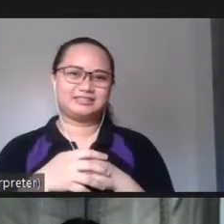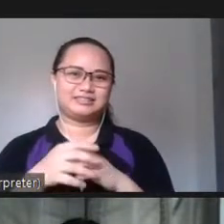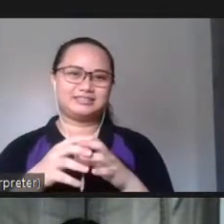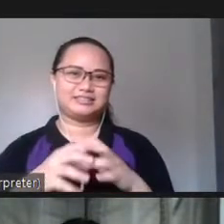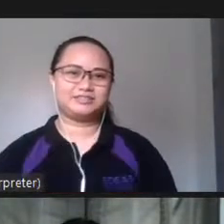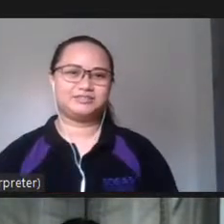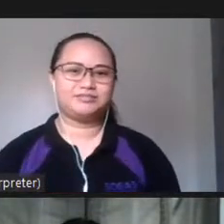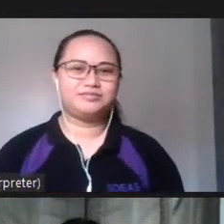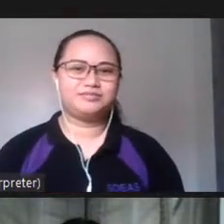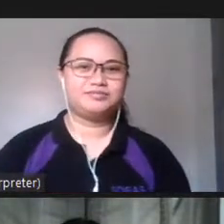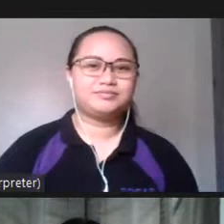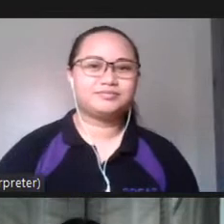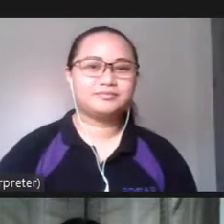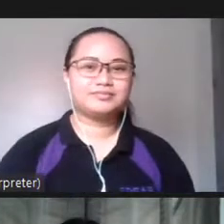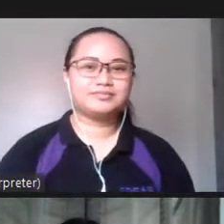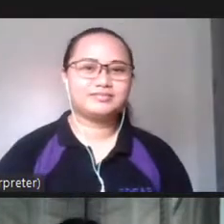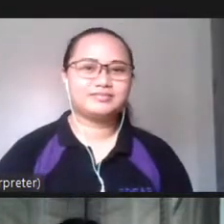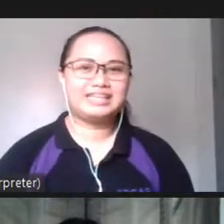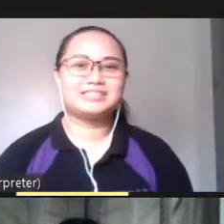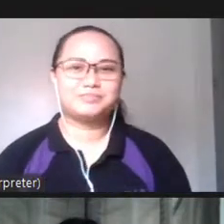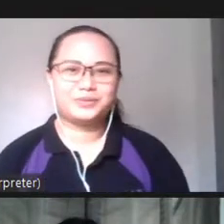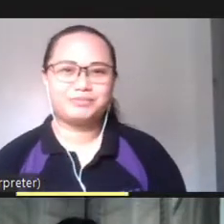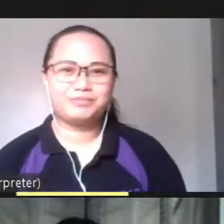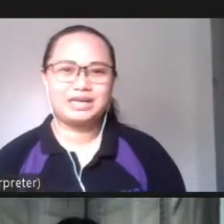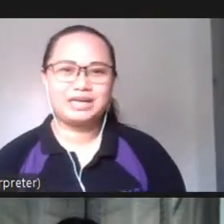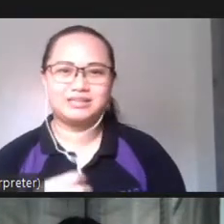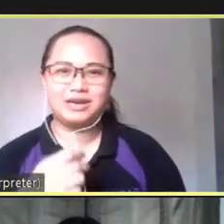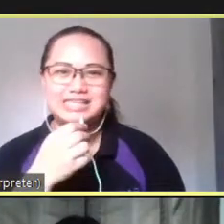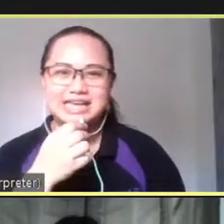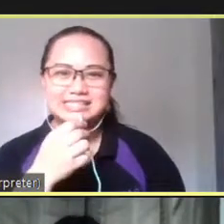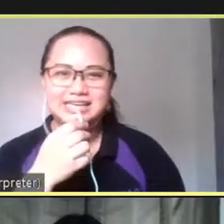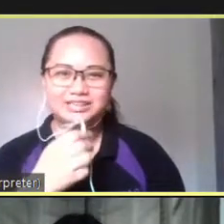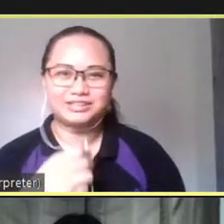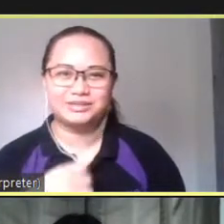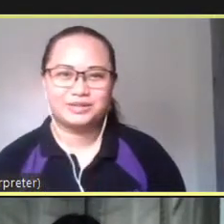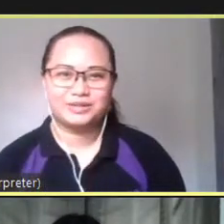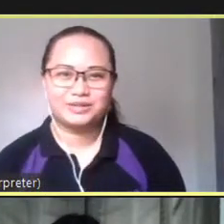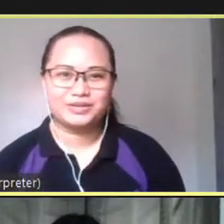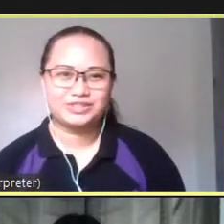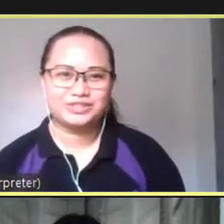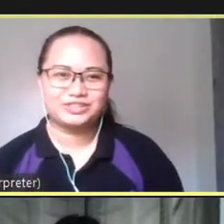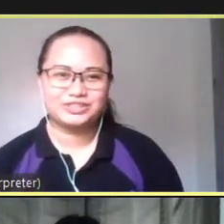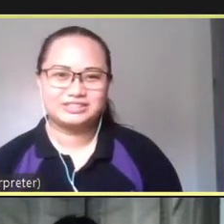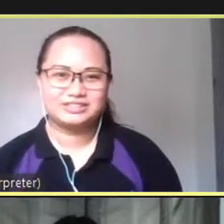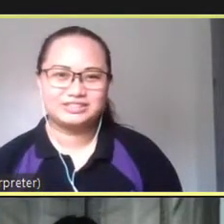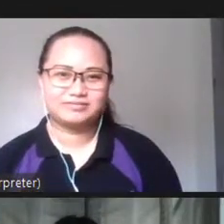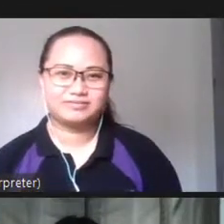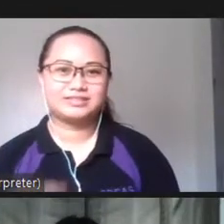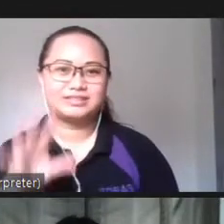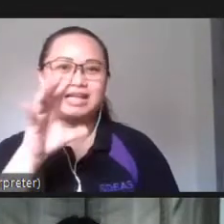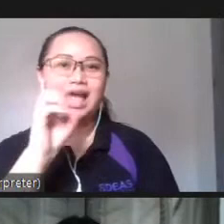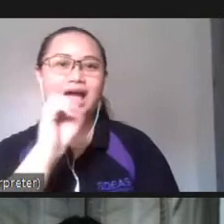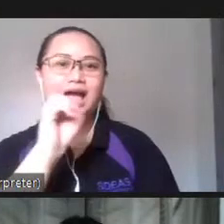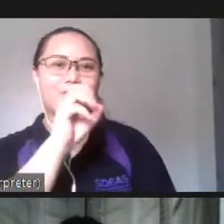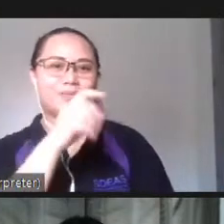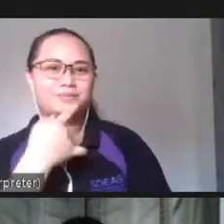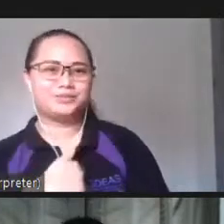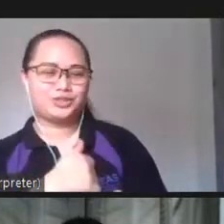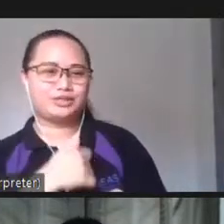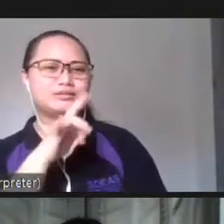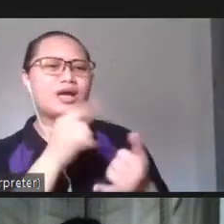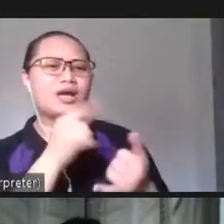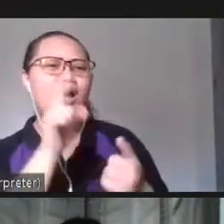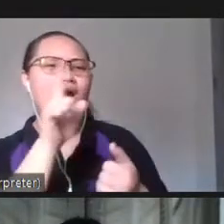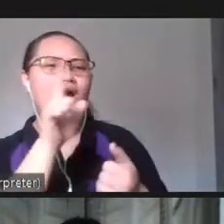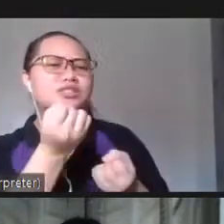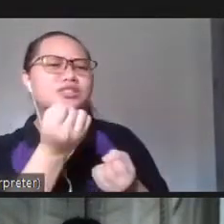Ako po. Ako po ba? Yes po. Raymond is asking to repeat the question. Okay po. What could you suggest to the people